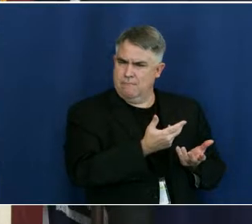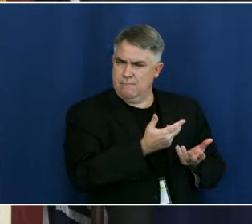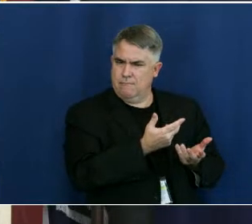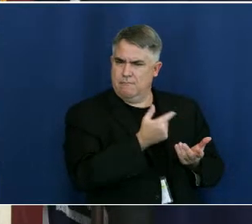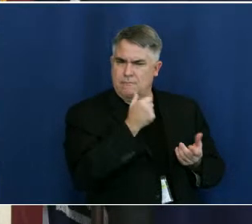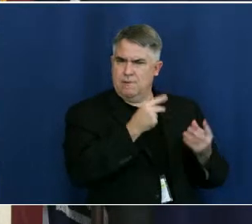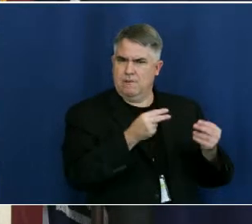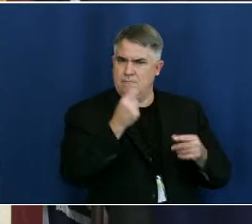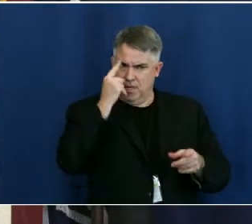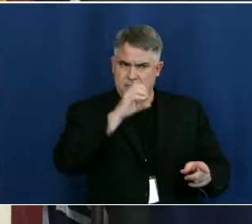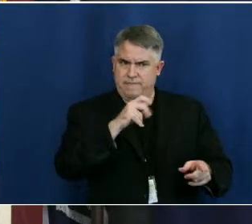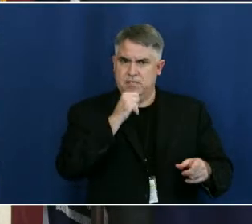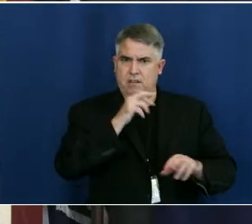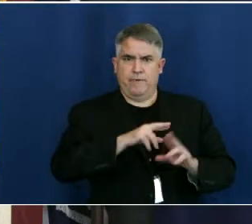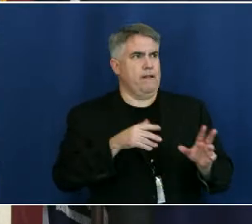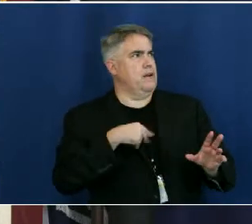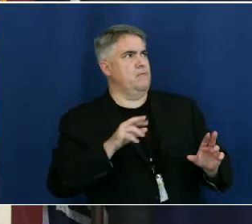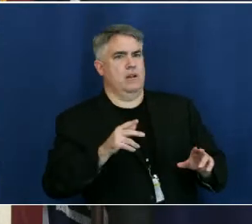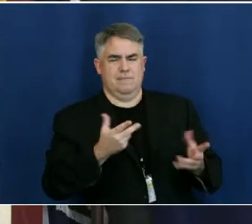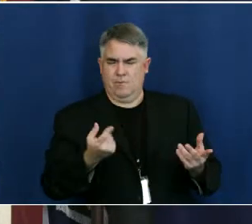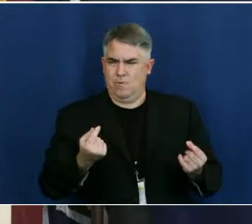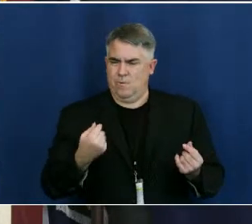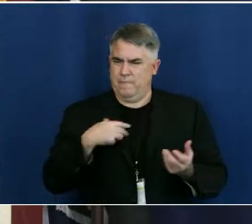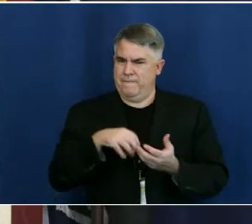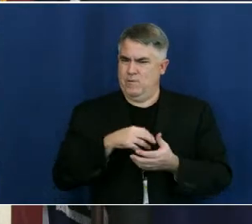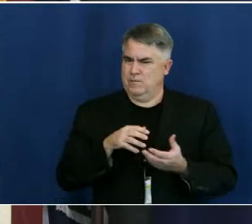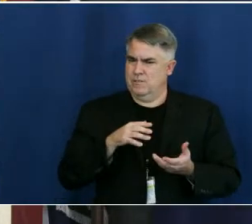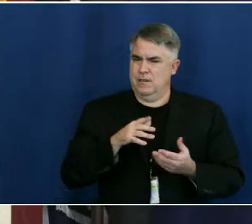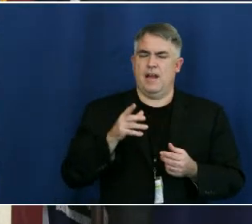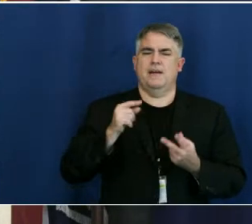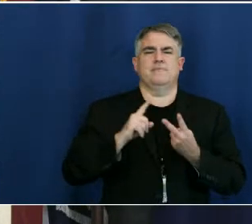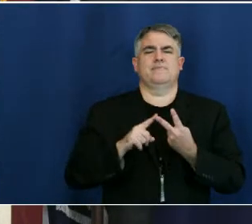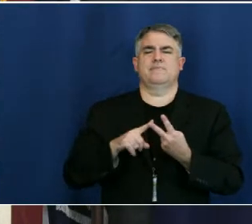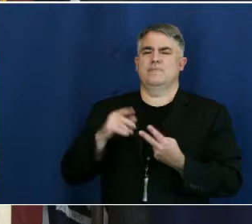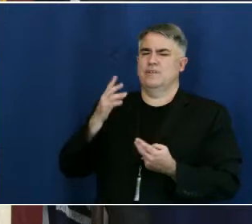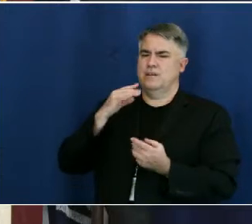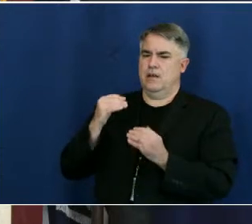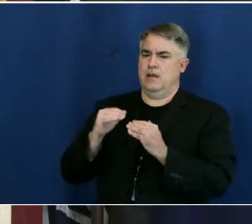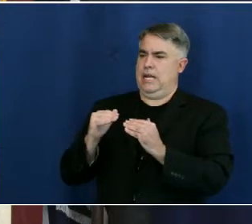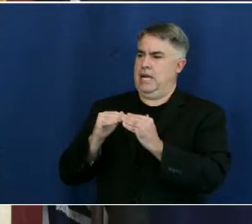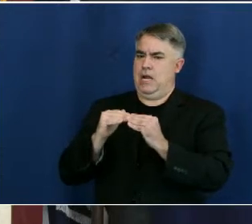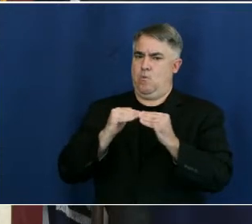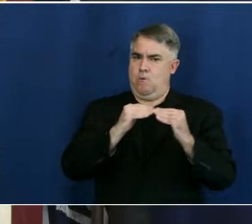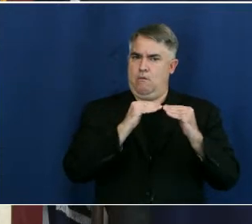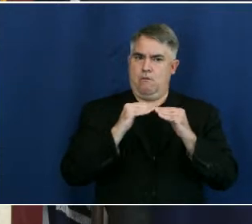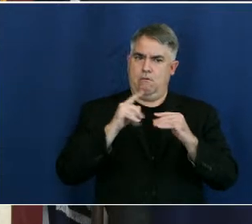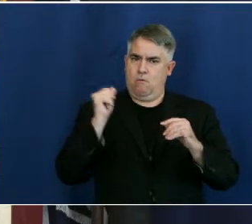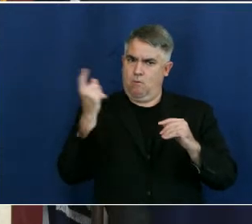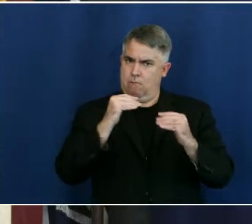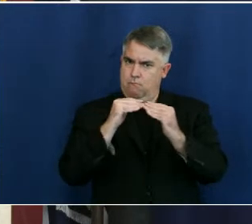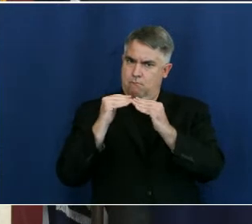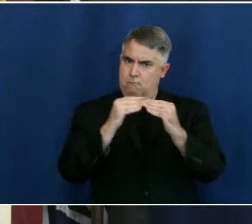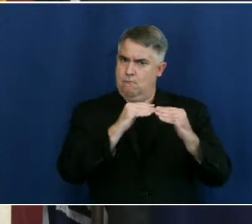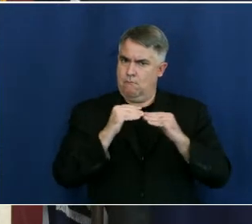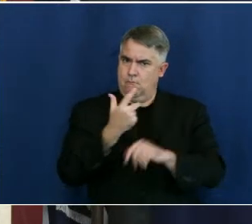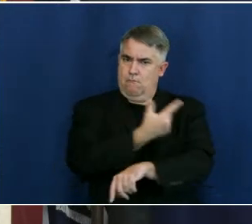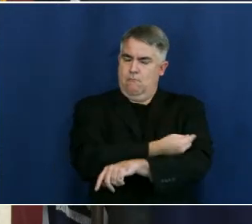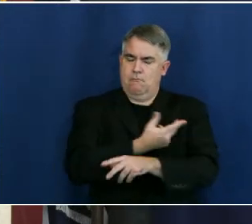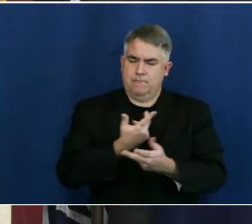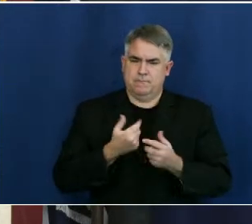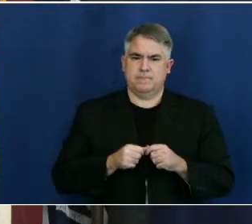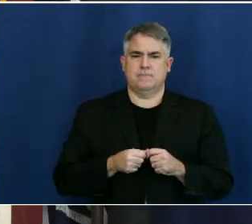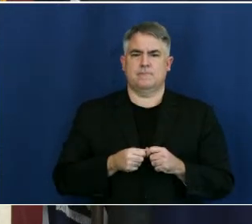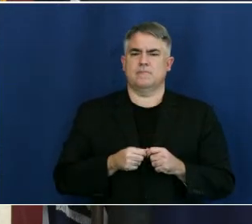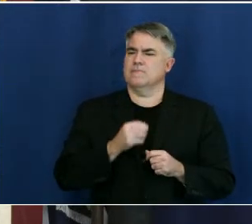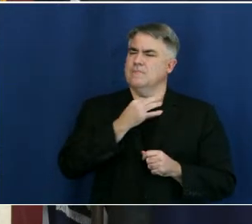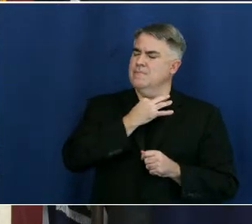So, question about allocation. And then equity, which I know you touched on earlier in the presser. Just be curious to know, like,